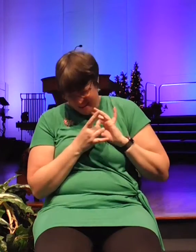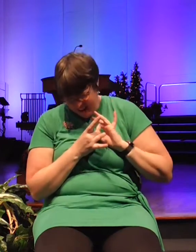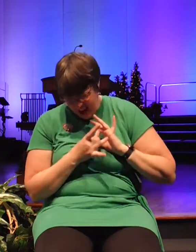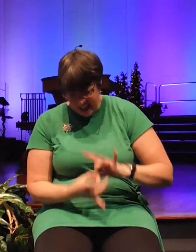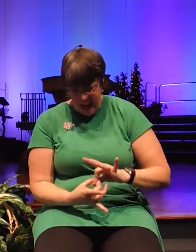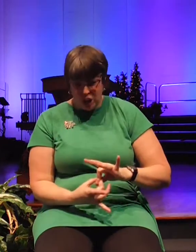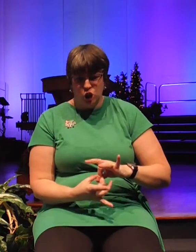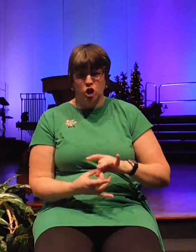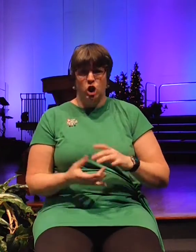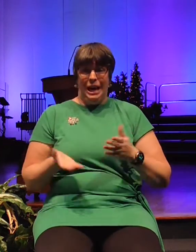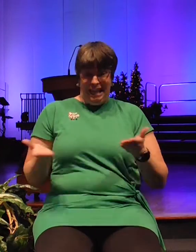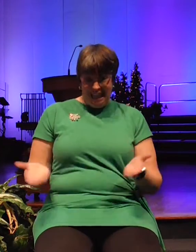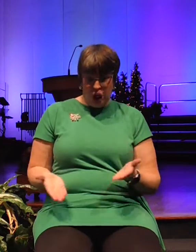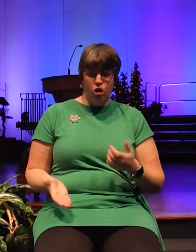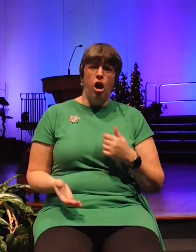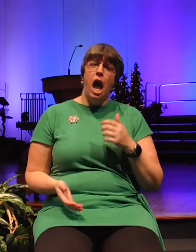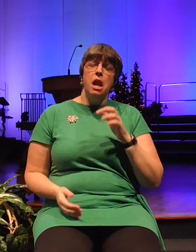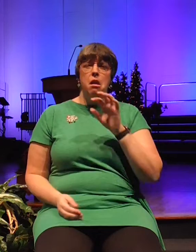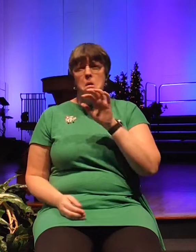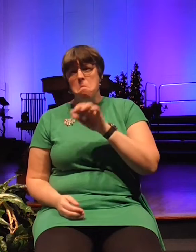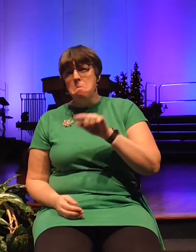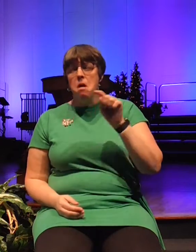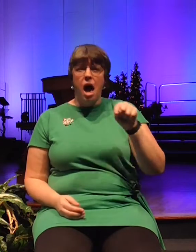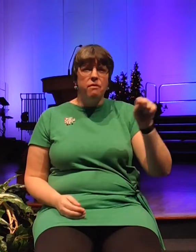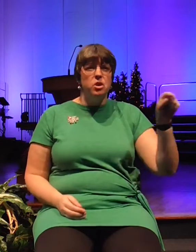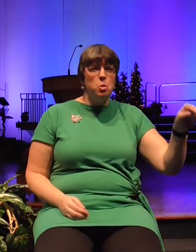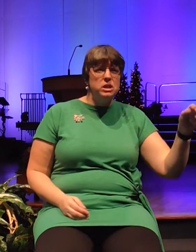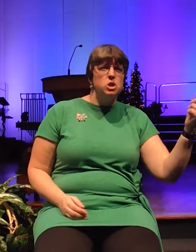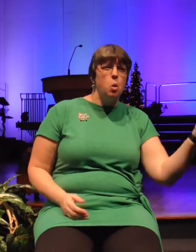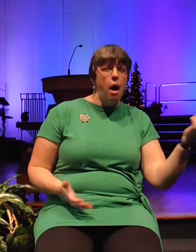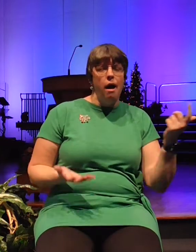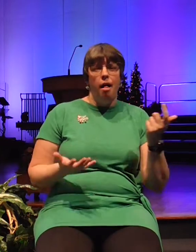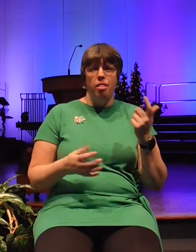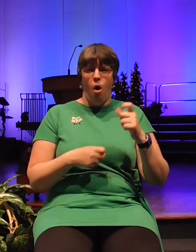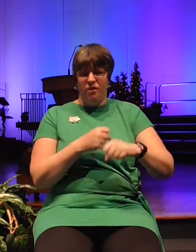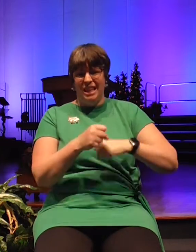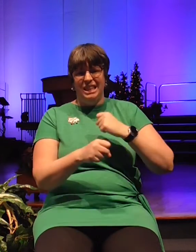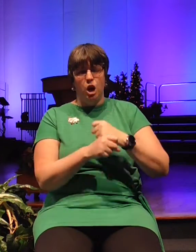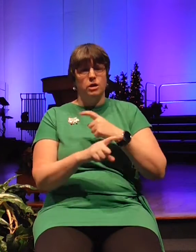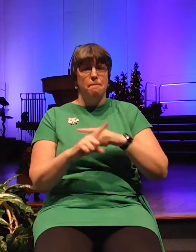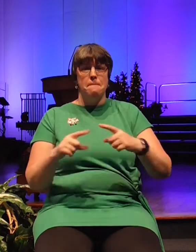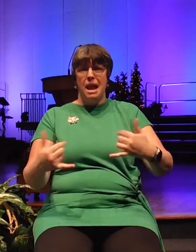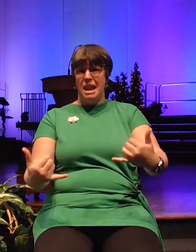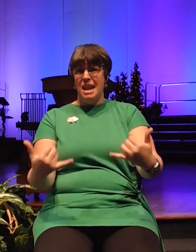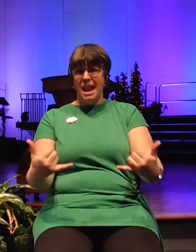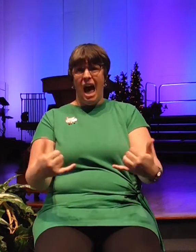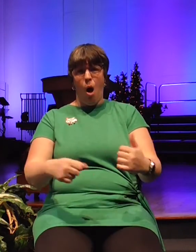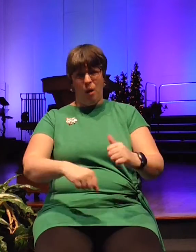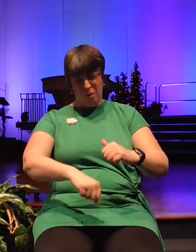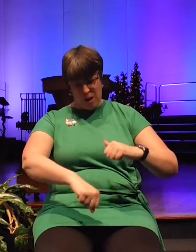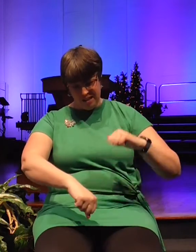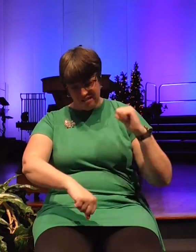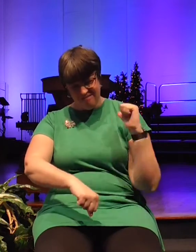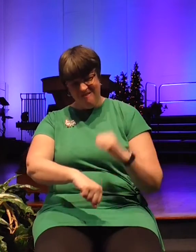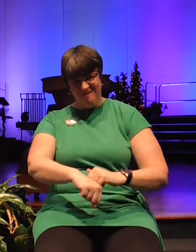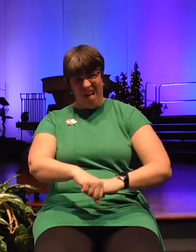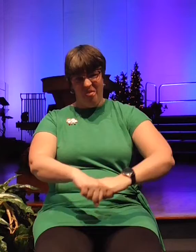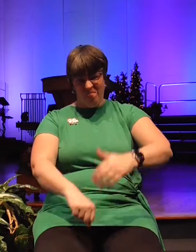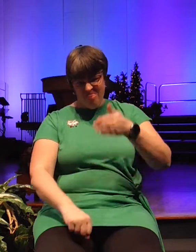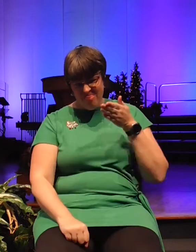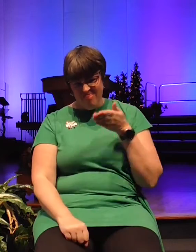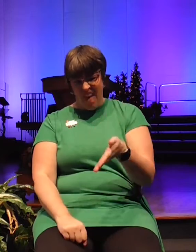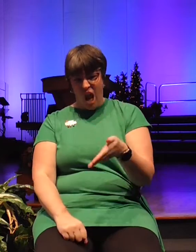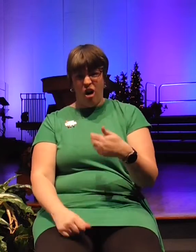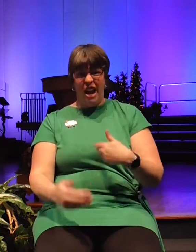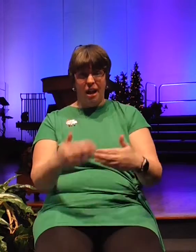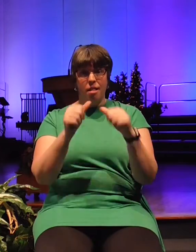felt here and there over the years, but now it was like solid and constant. And it was with me